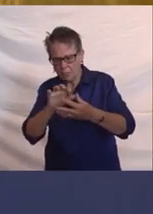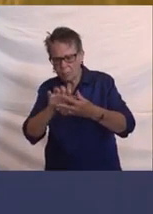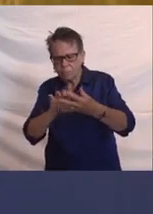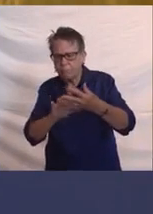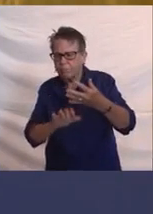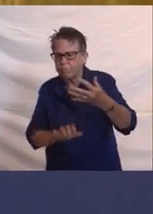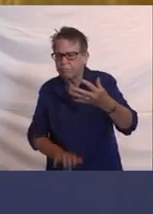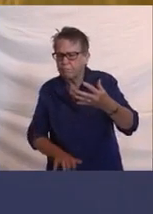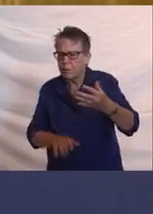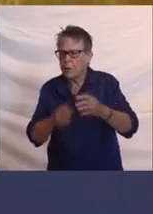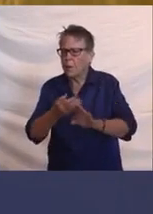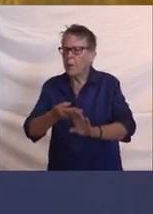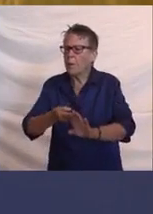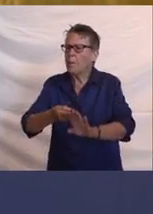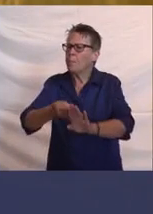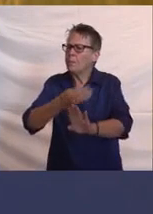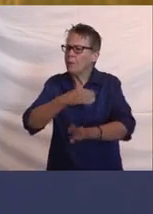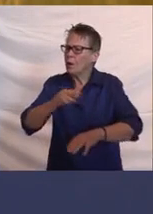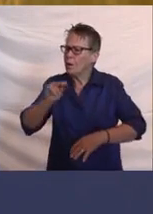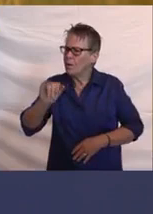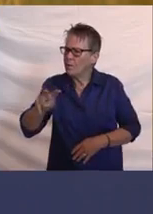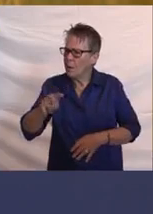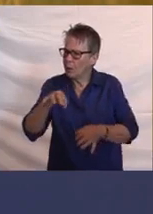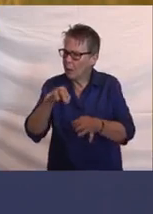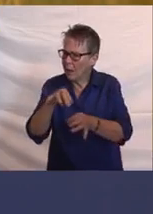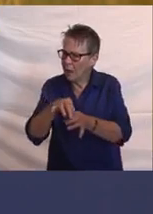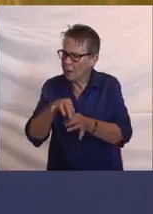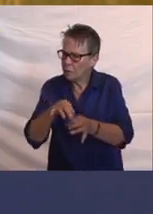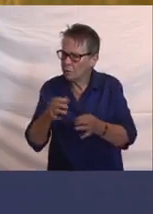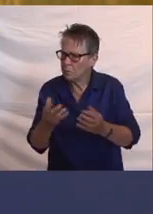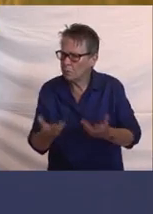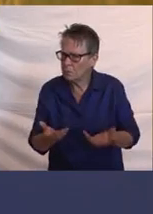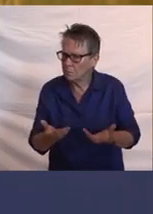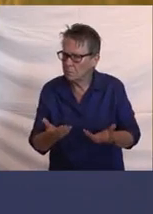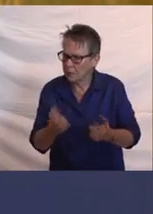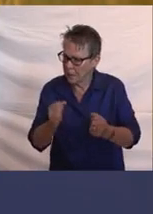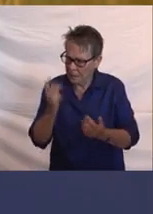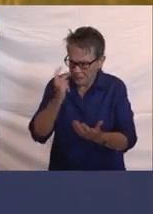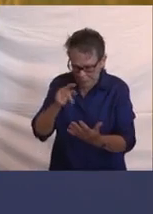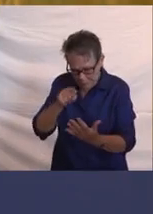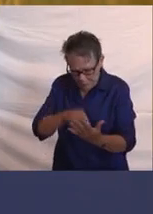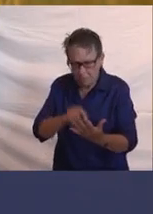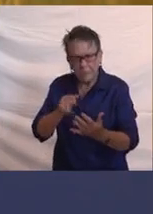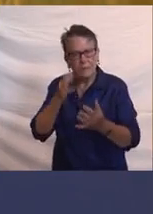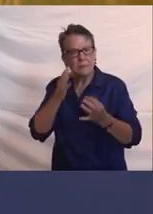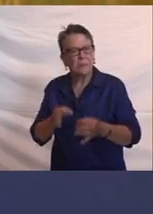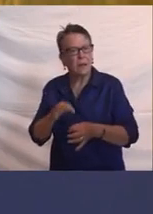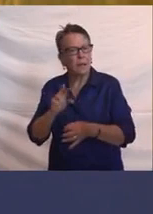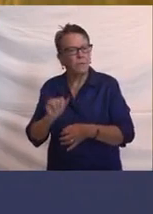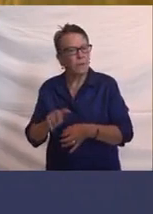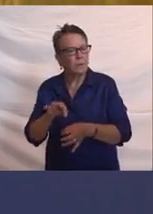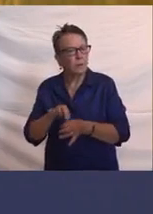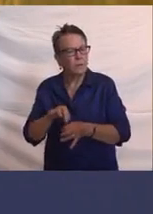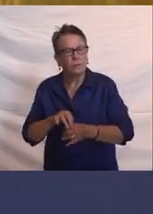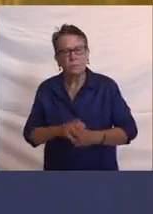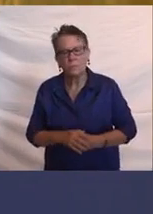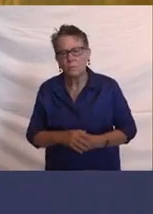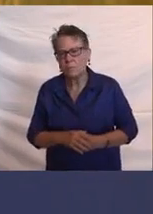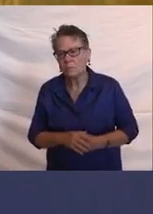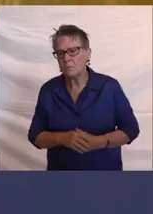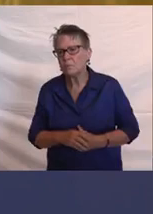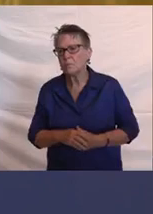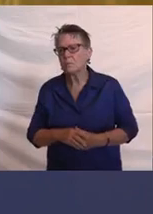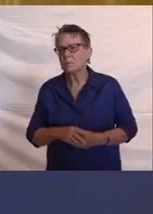even. And an unrelated question on the Afghanistan refugees. Could you give an update on how many folks are at the Joint